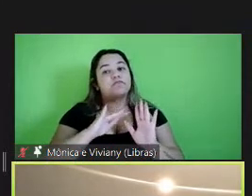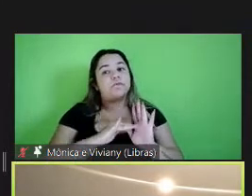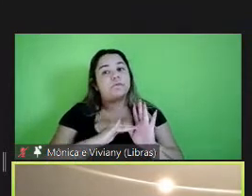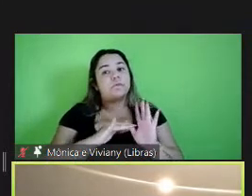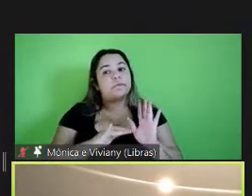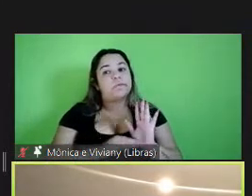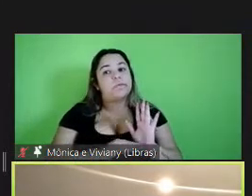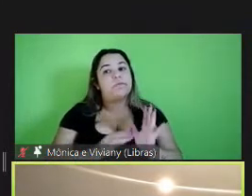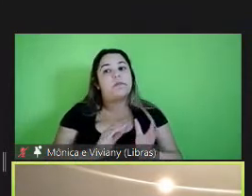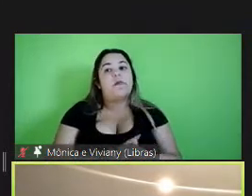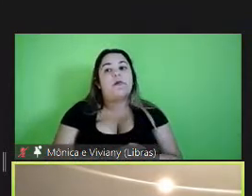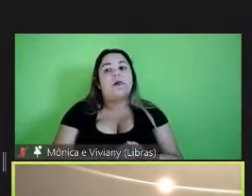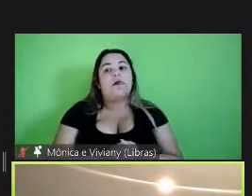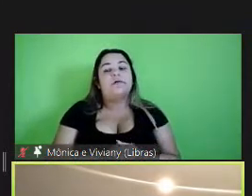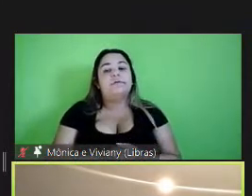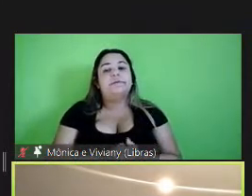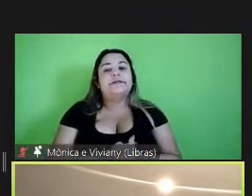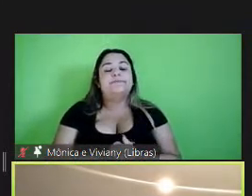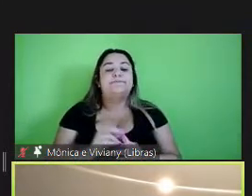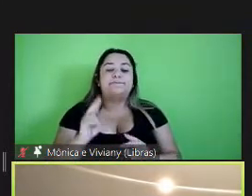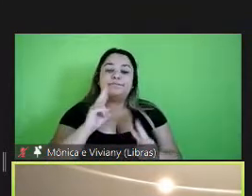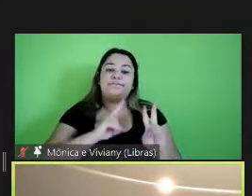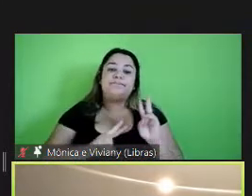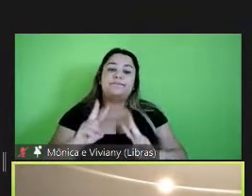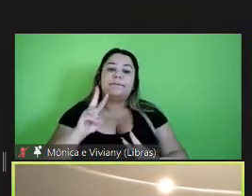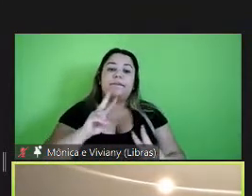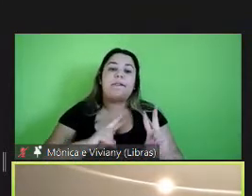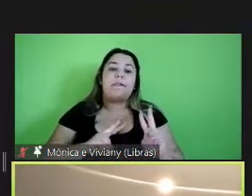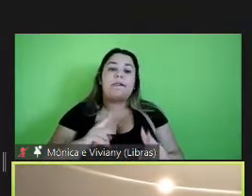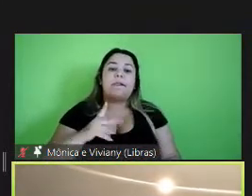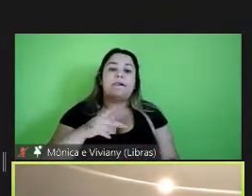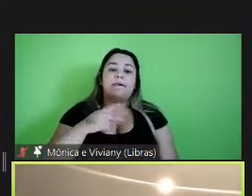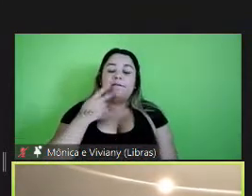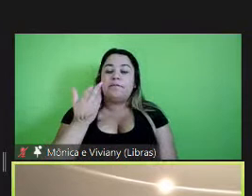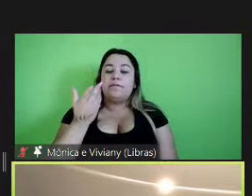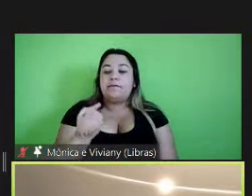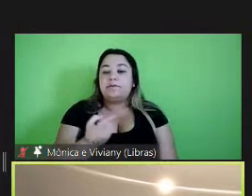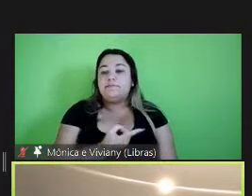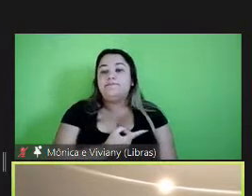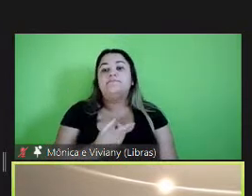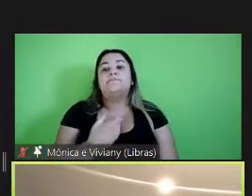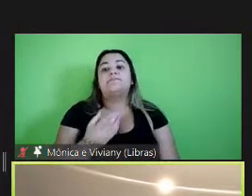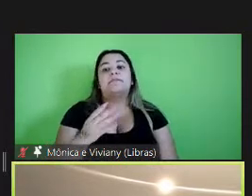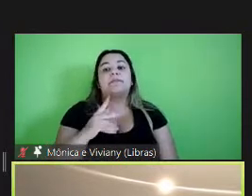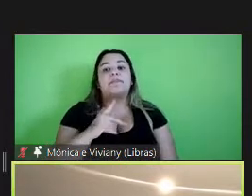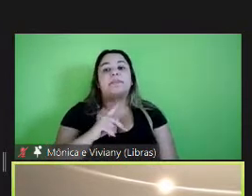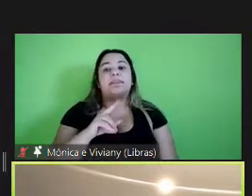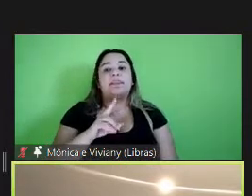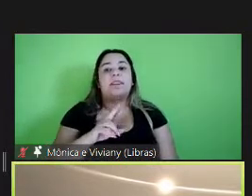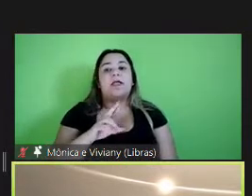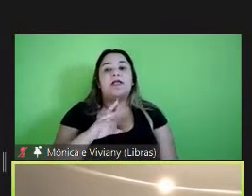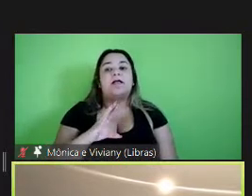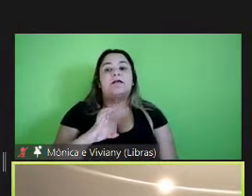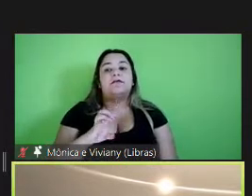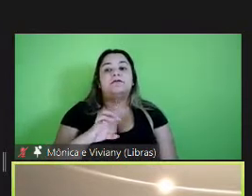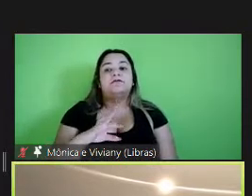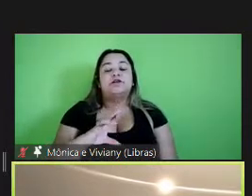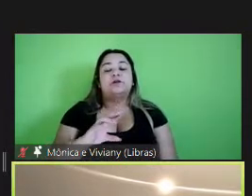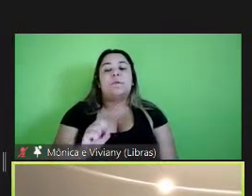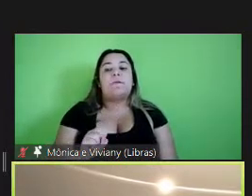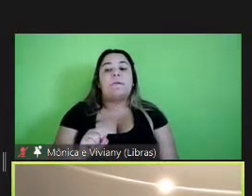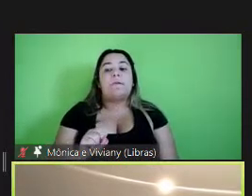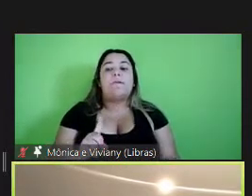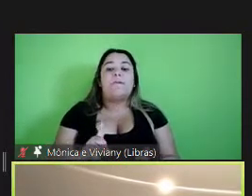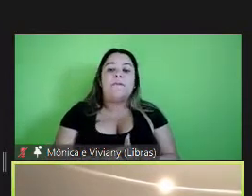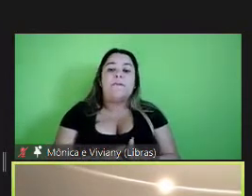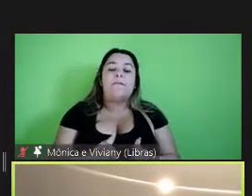our NHS partners as well, but shared ownership, so enabling that our stakeholders could see their part in the system